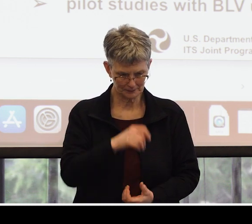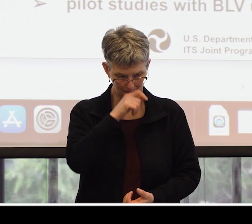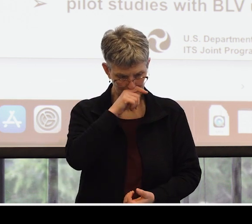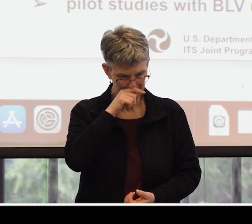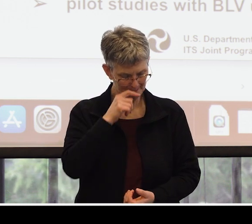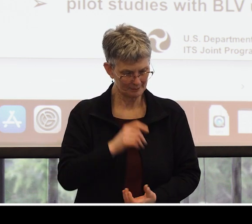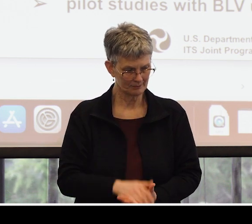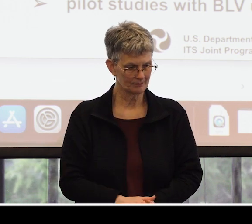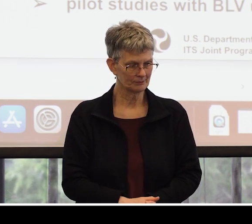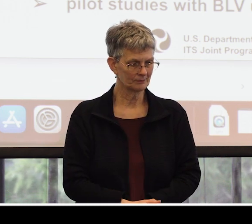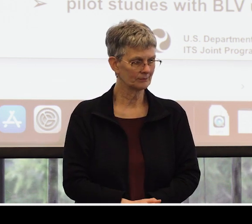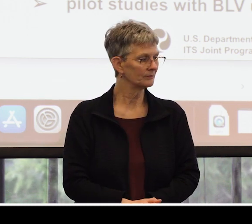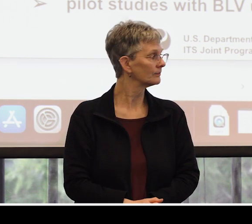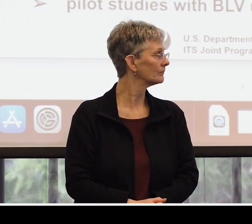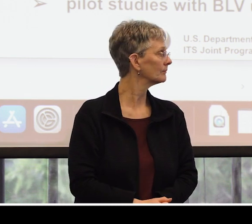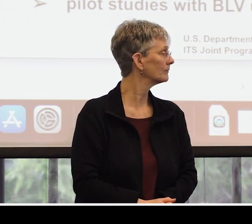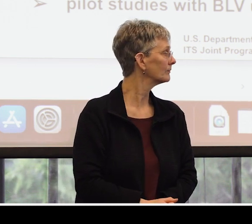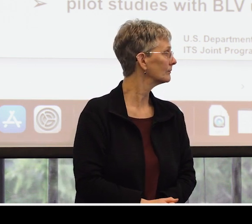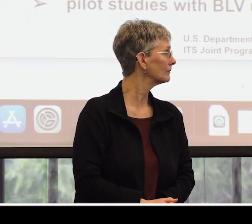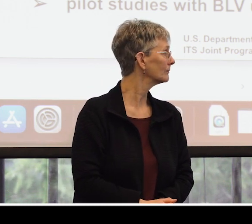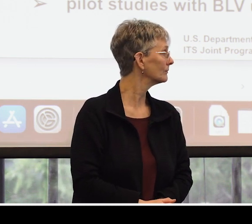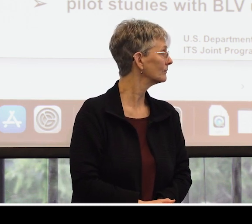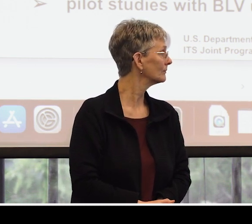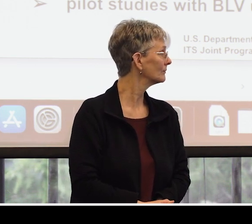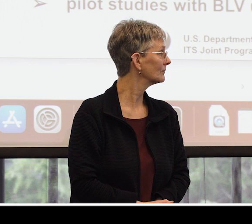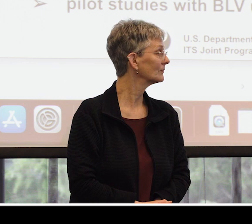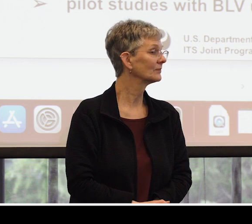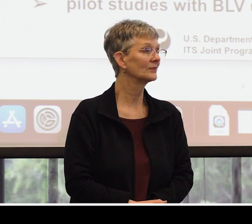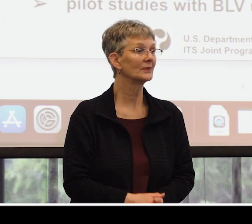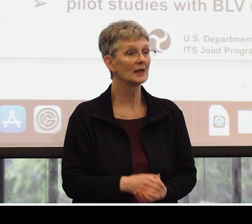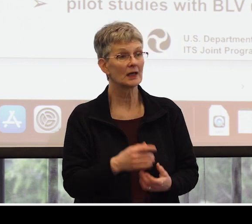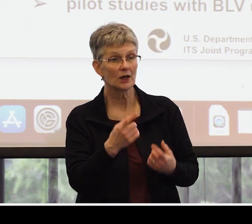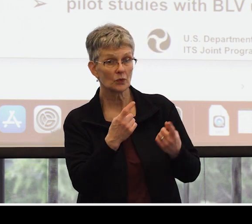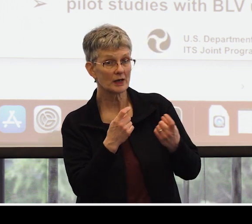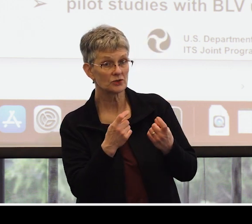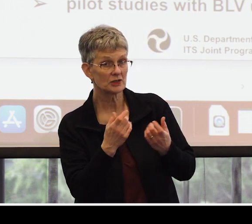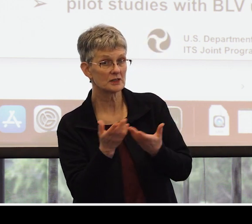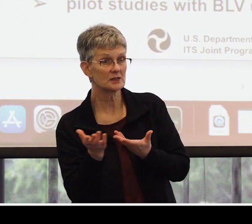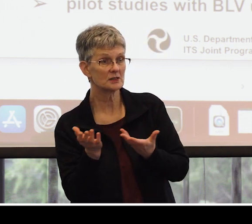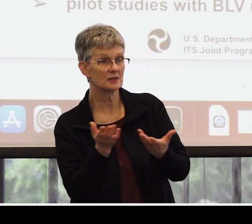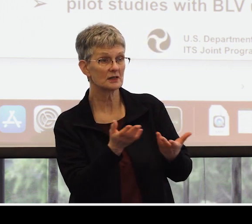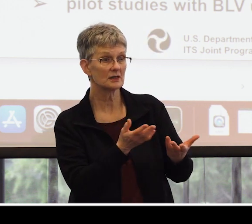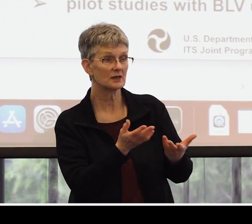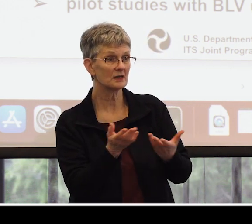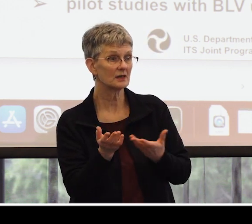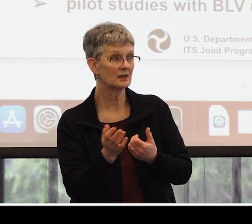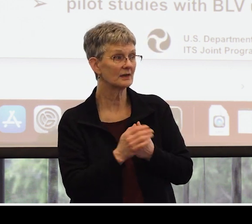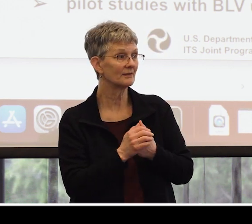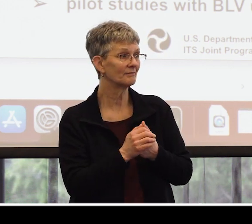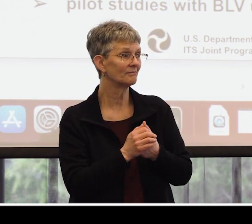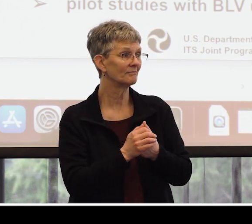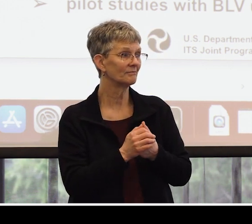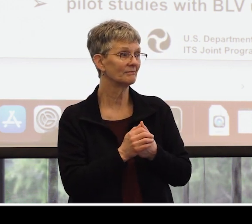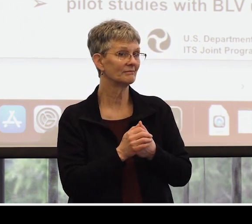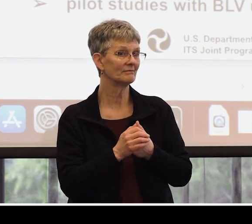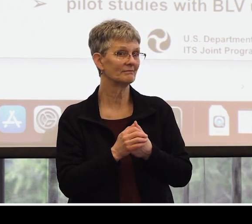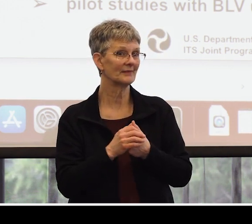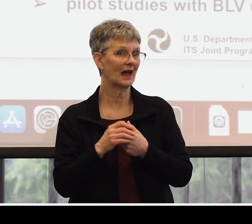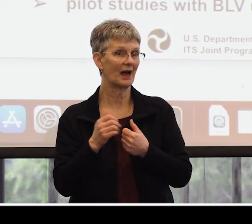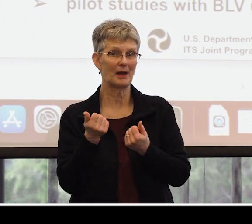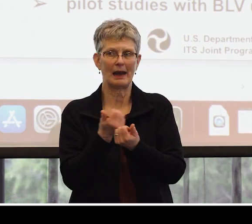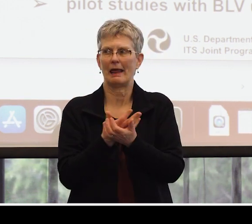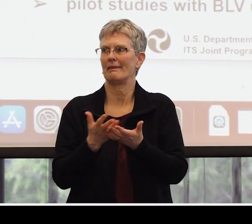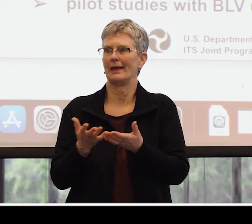Awesome. Thank you. Any questions about any of the things you've